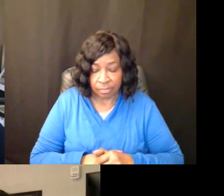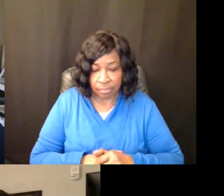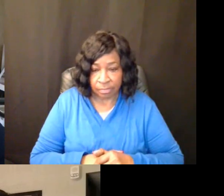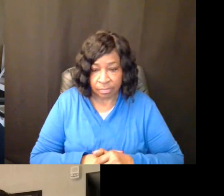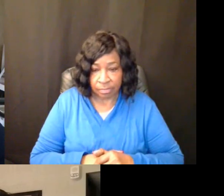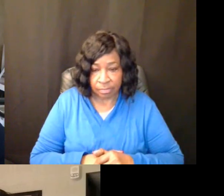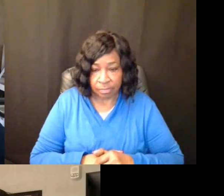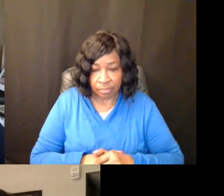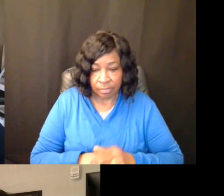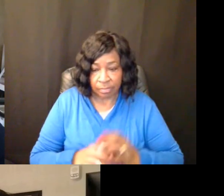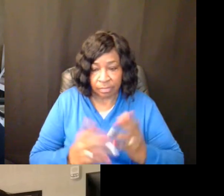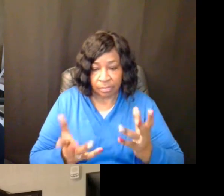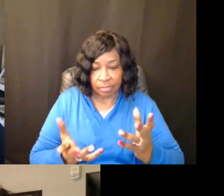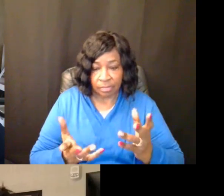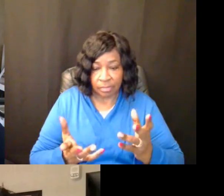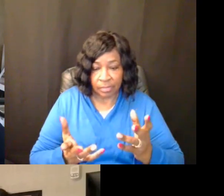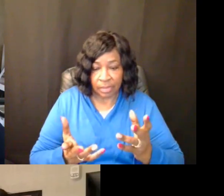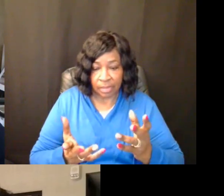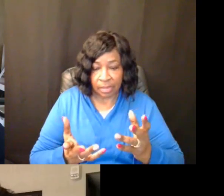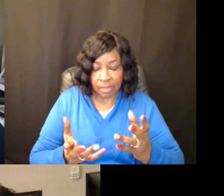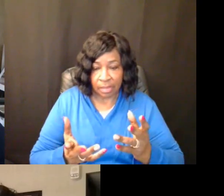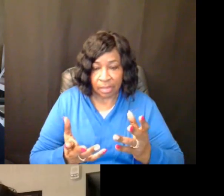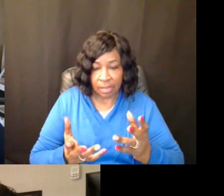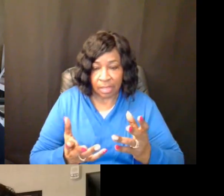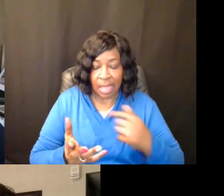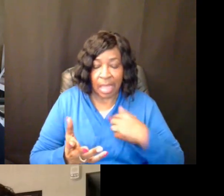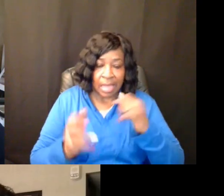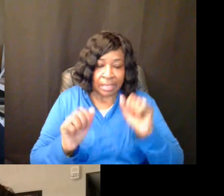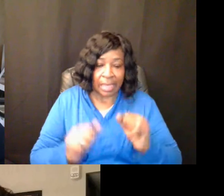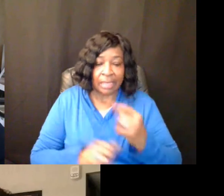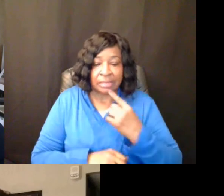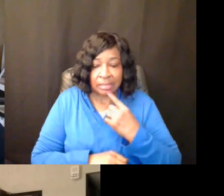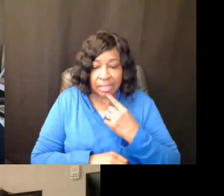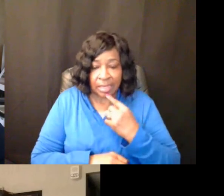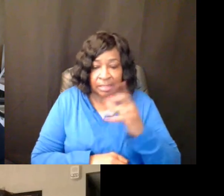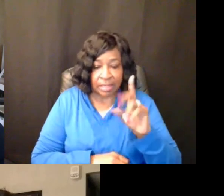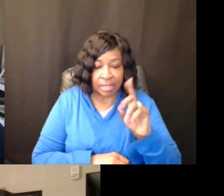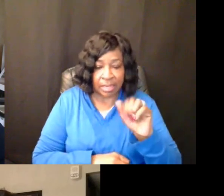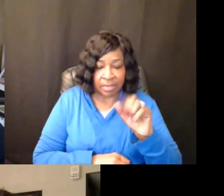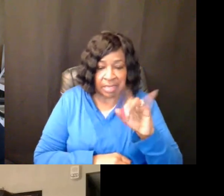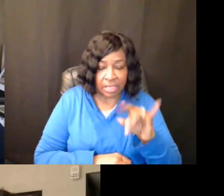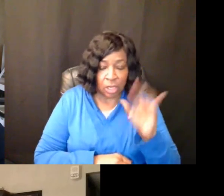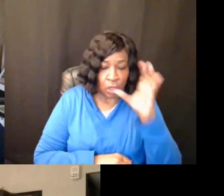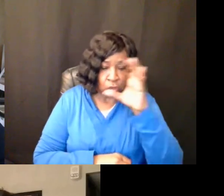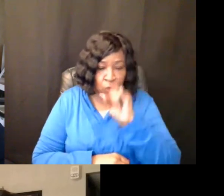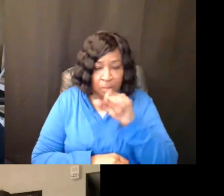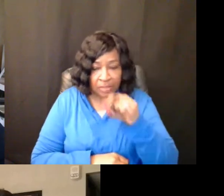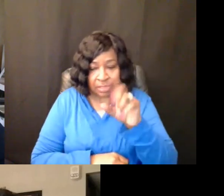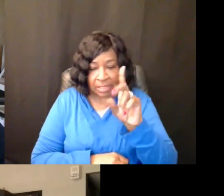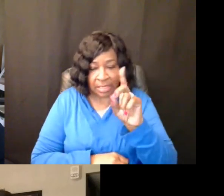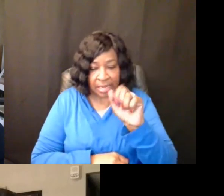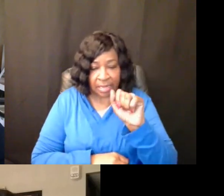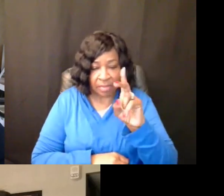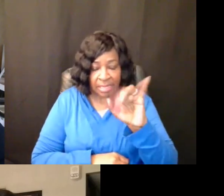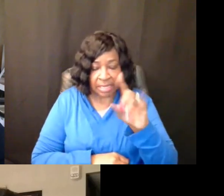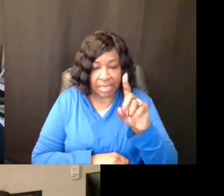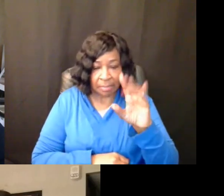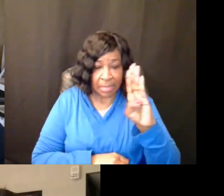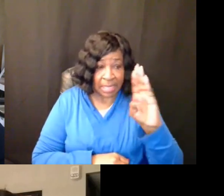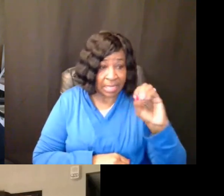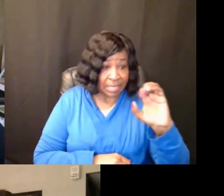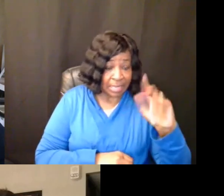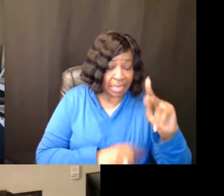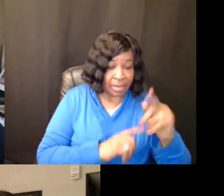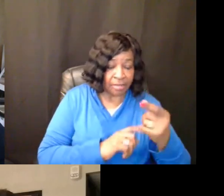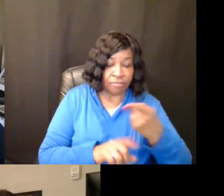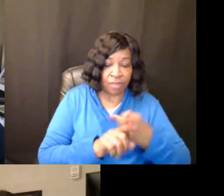Well, I can say David Beck, assuming this is David Beck from the Self-Help Credit Union, who